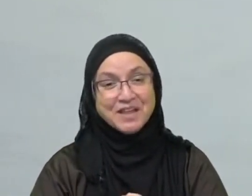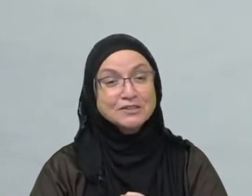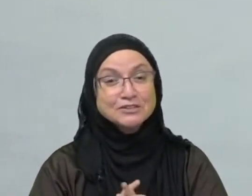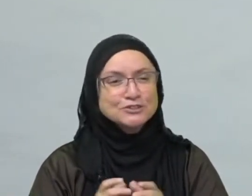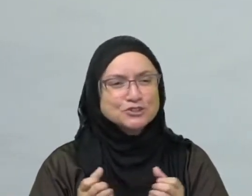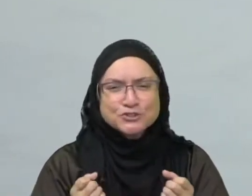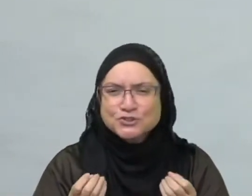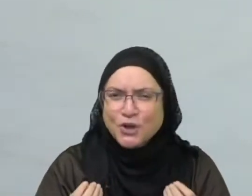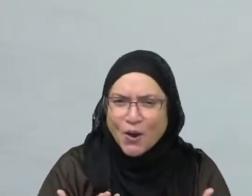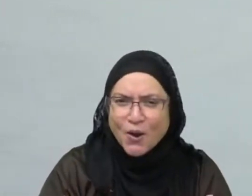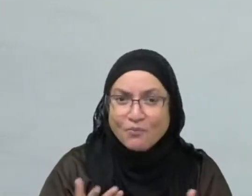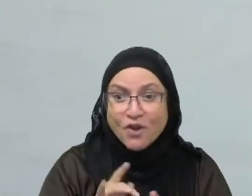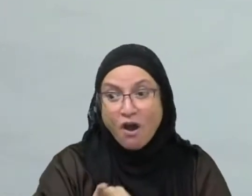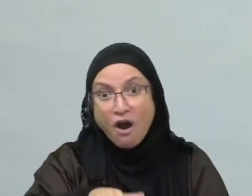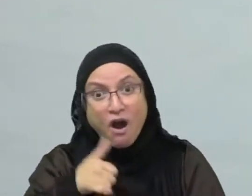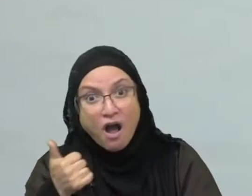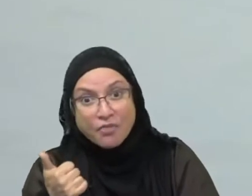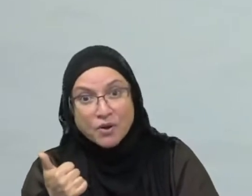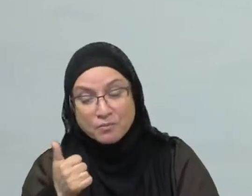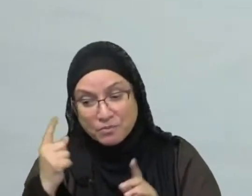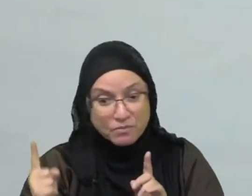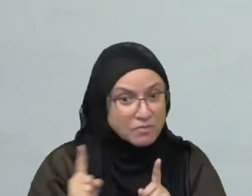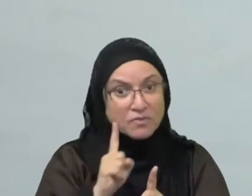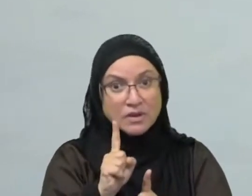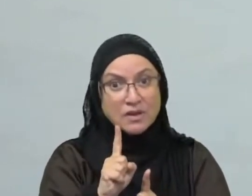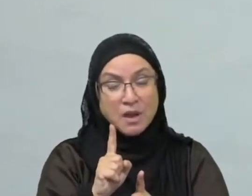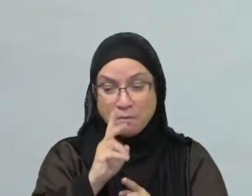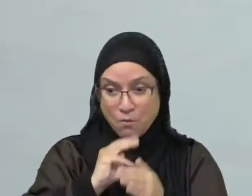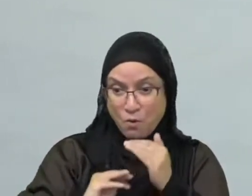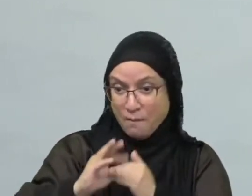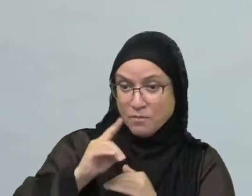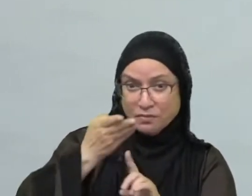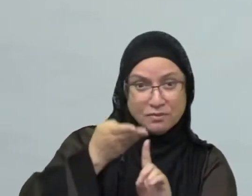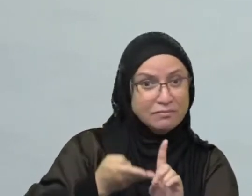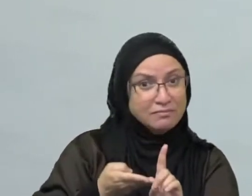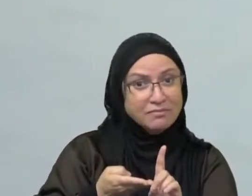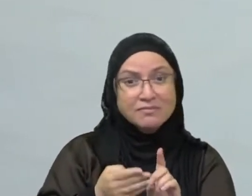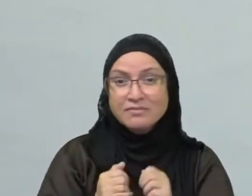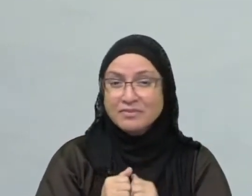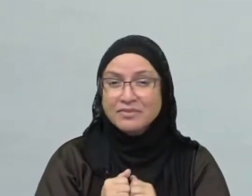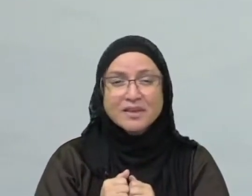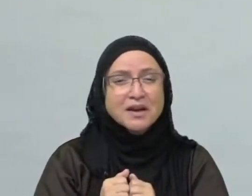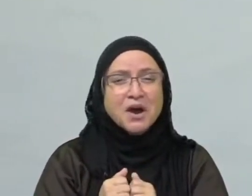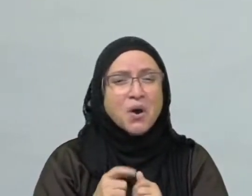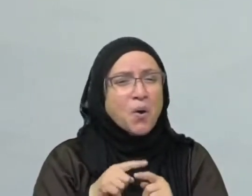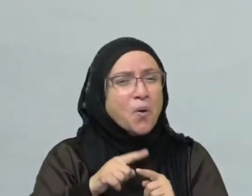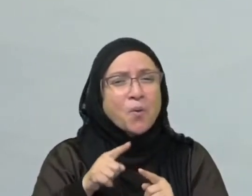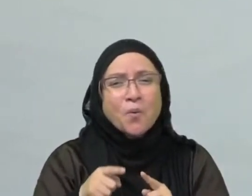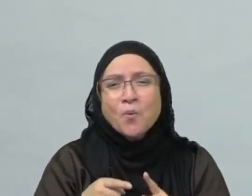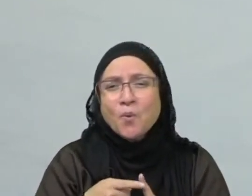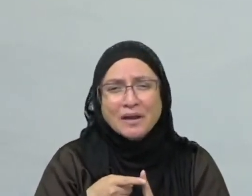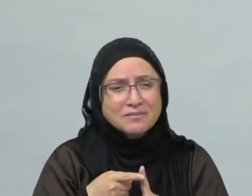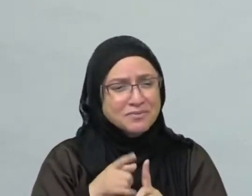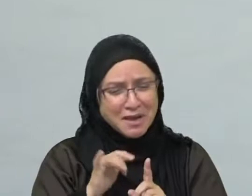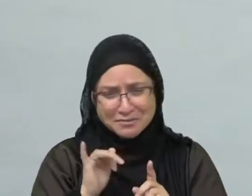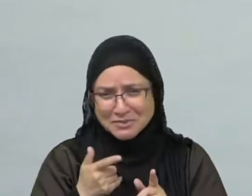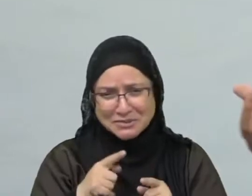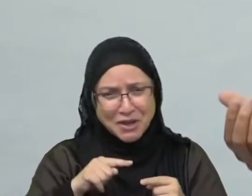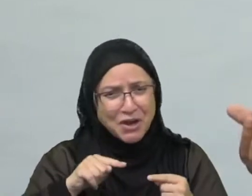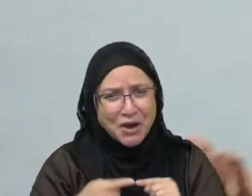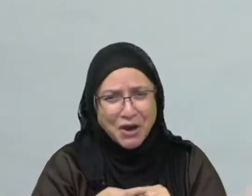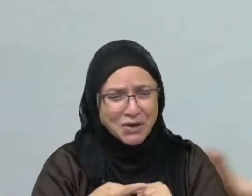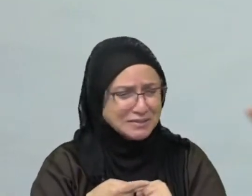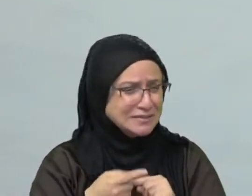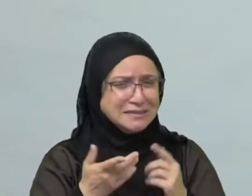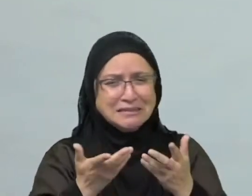Mata raha. When do we breathe? When do we relax? When do we get a break? Imam Ahmad rahimahullah